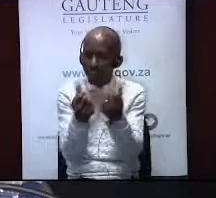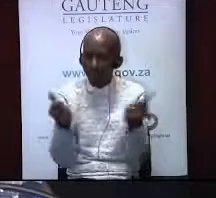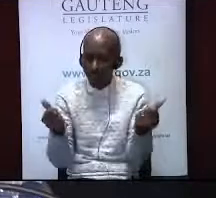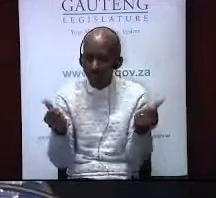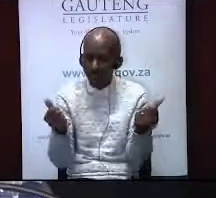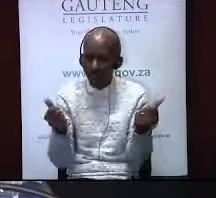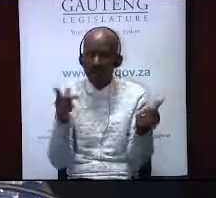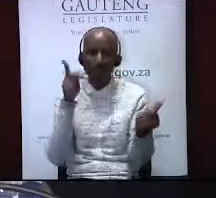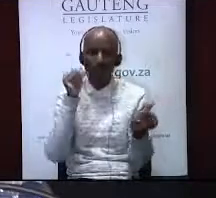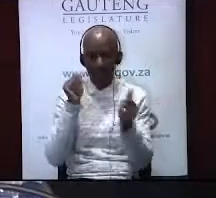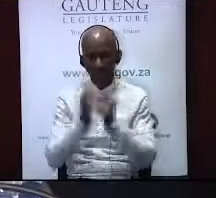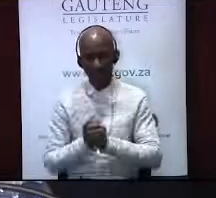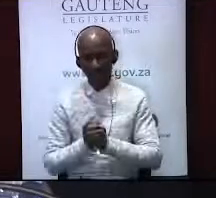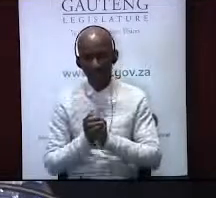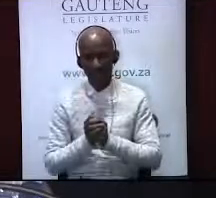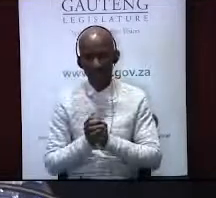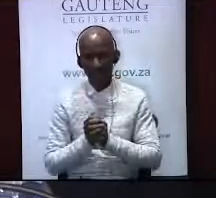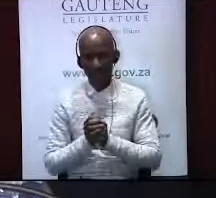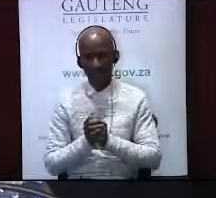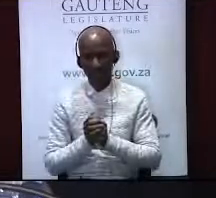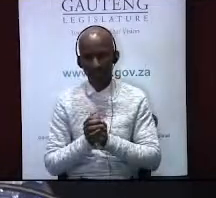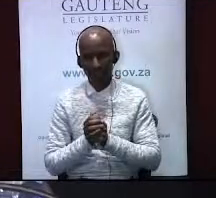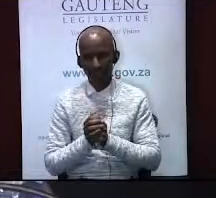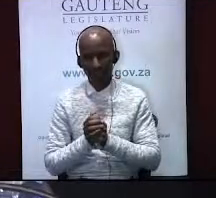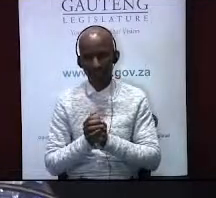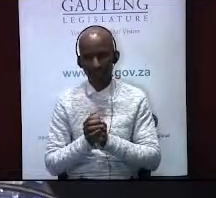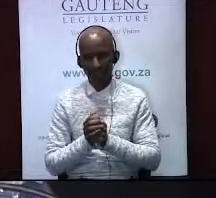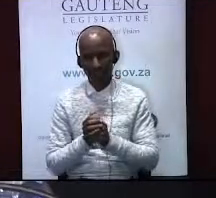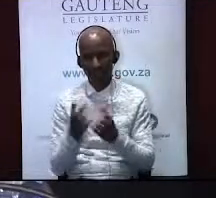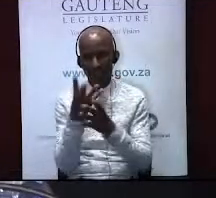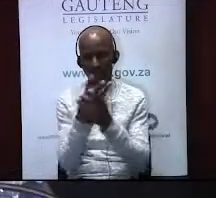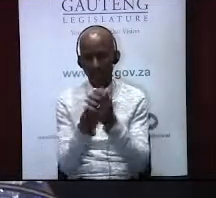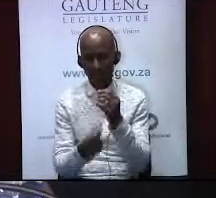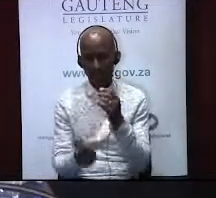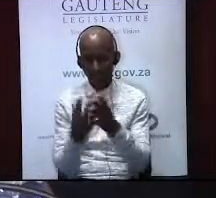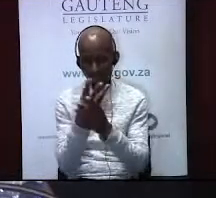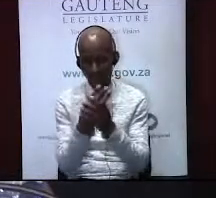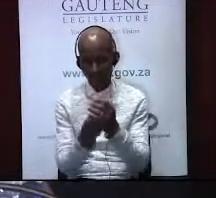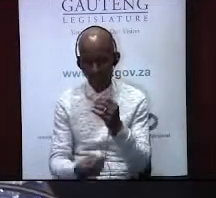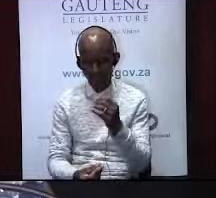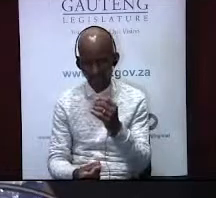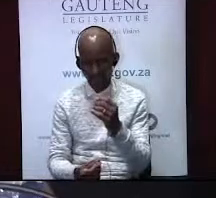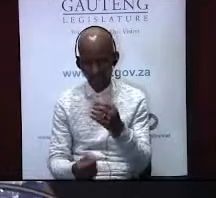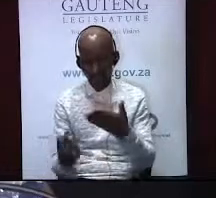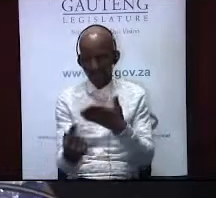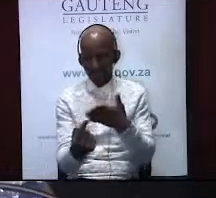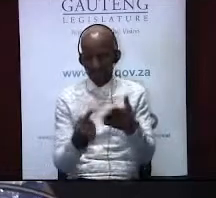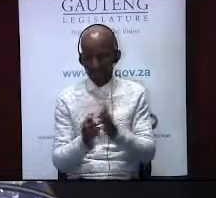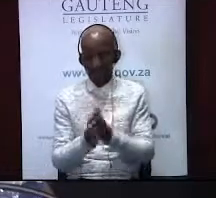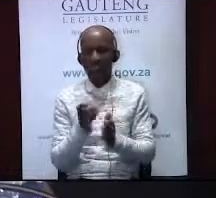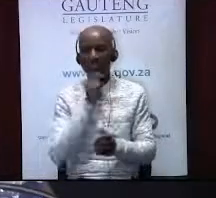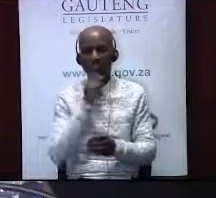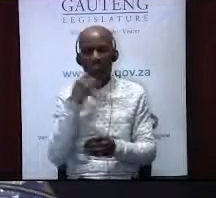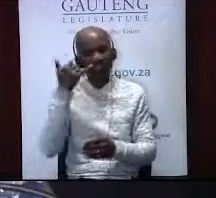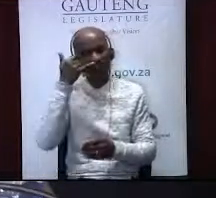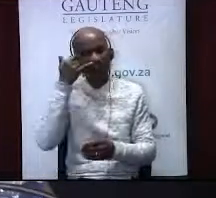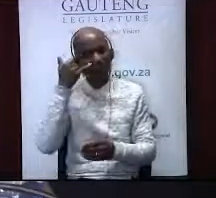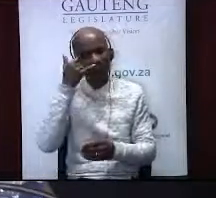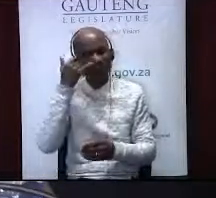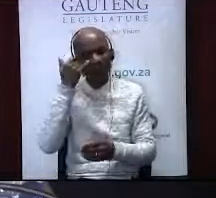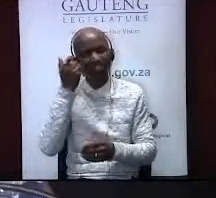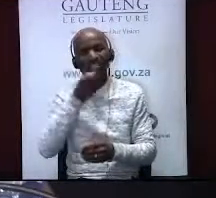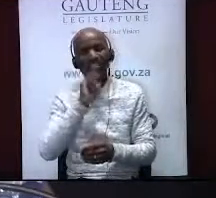our male seed. Baya shabalala. Bakena into the nyaupe. So what is this